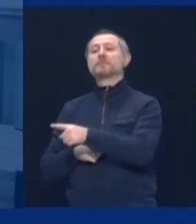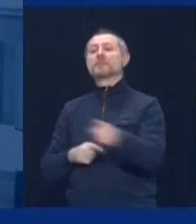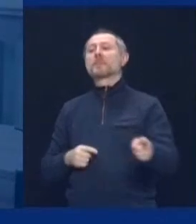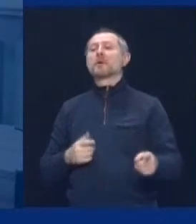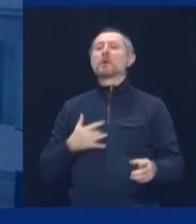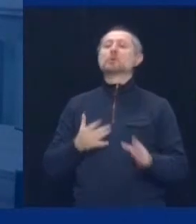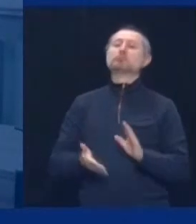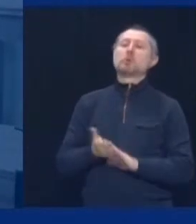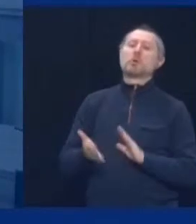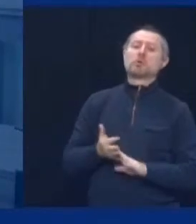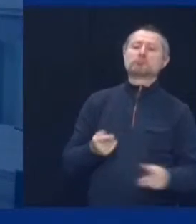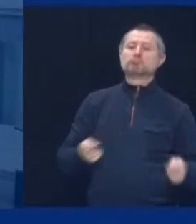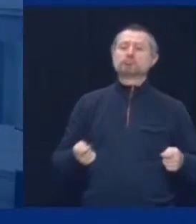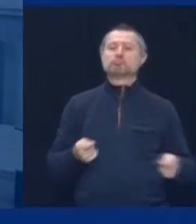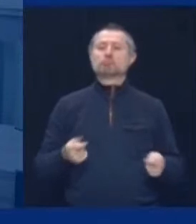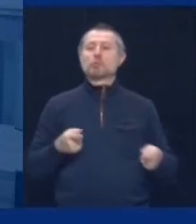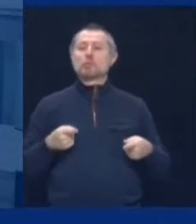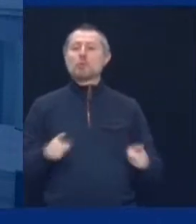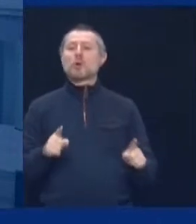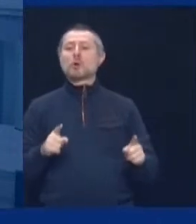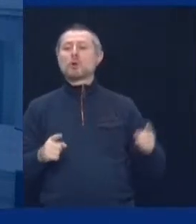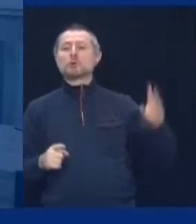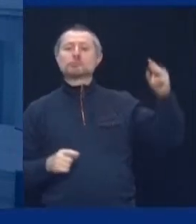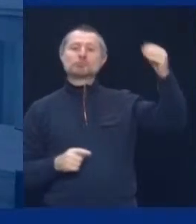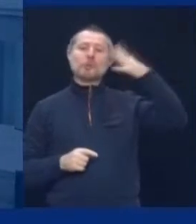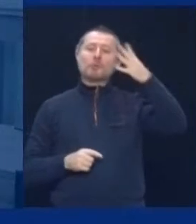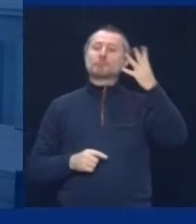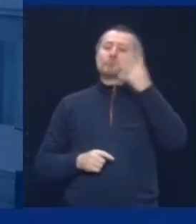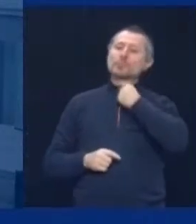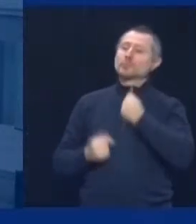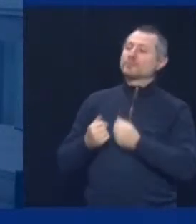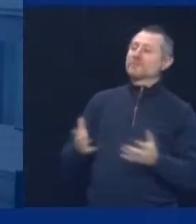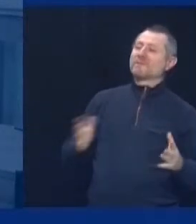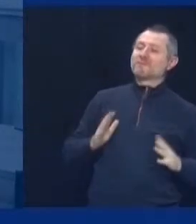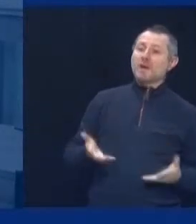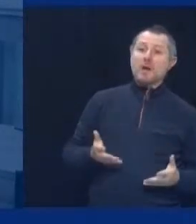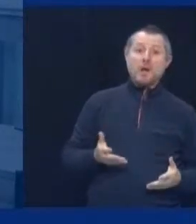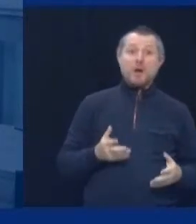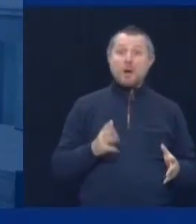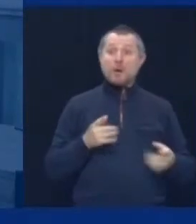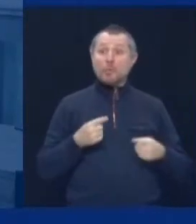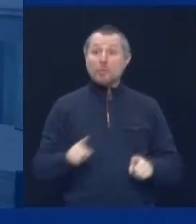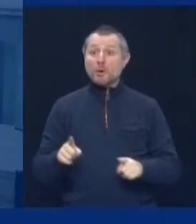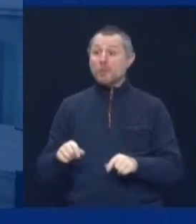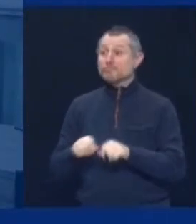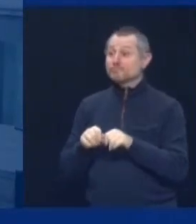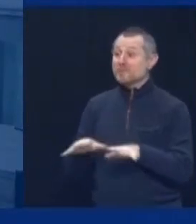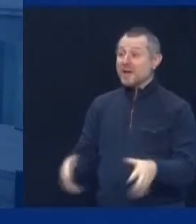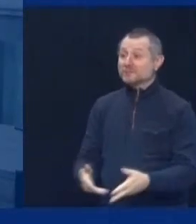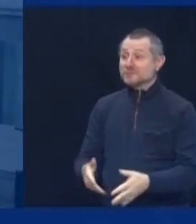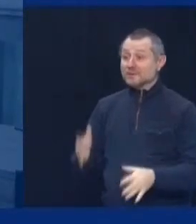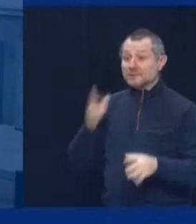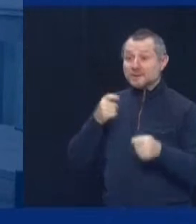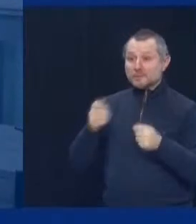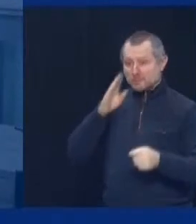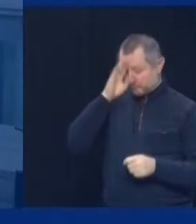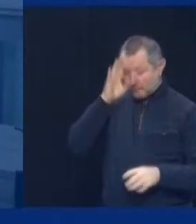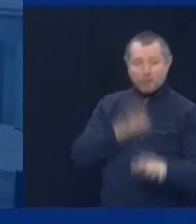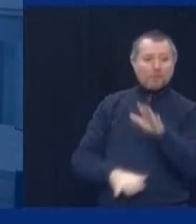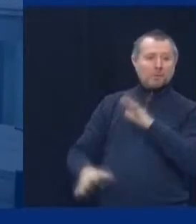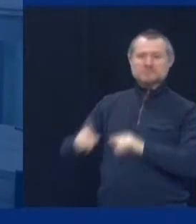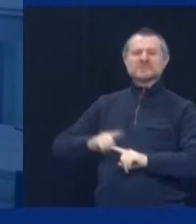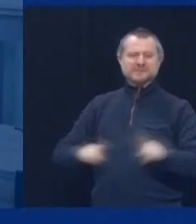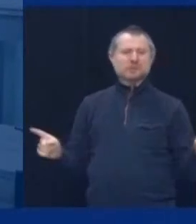day. It's another thing to run a hospital in the middle of a pandemic. They have to run hospitals in the middle